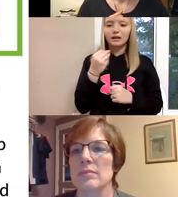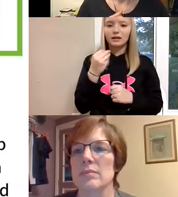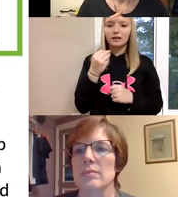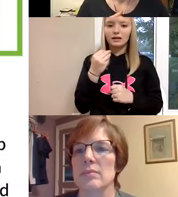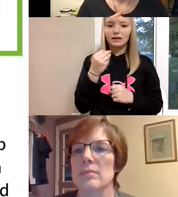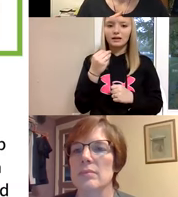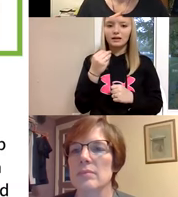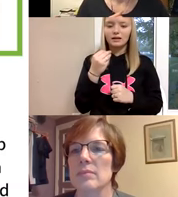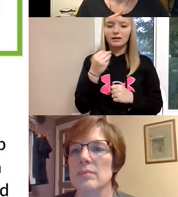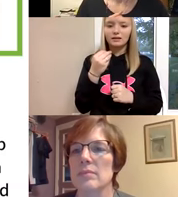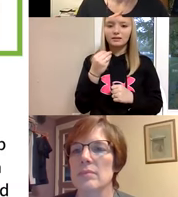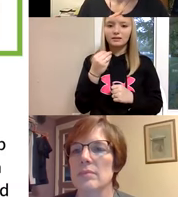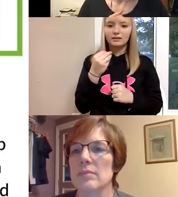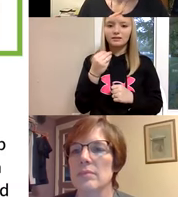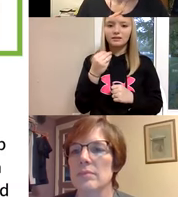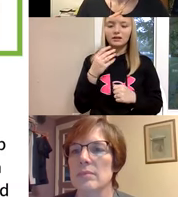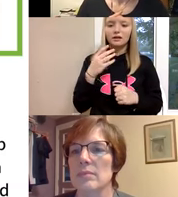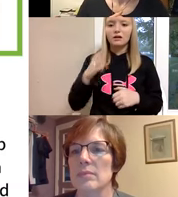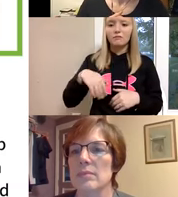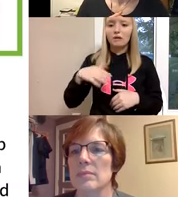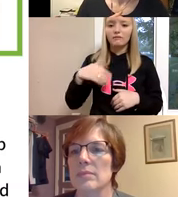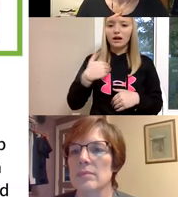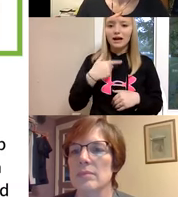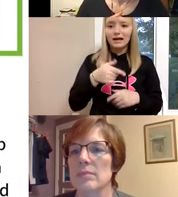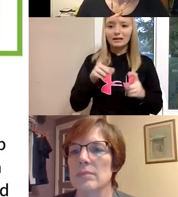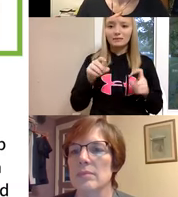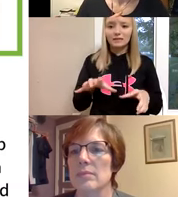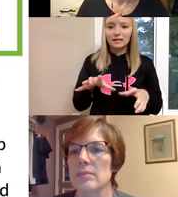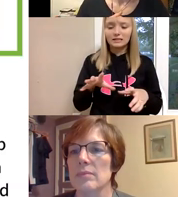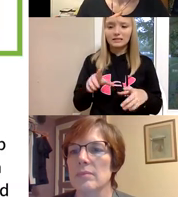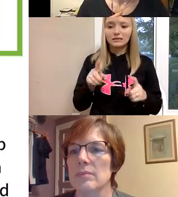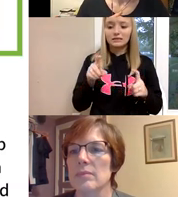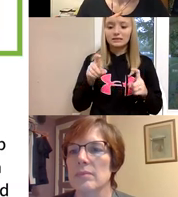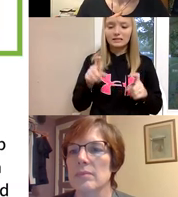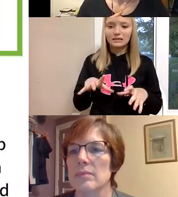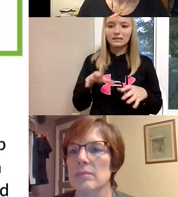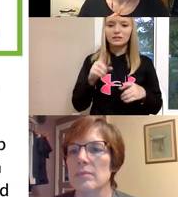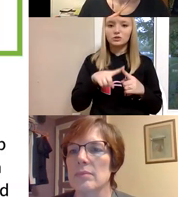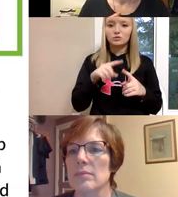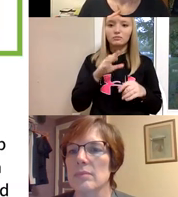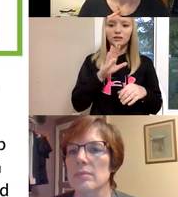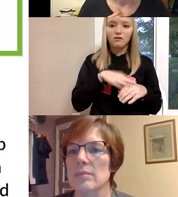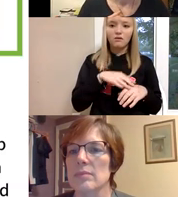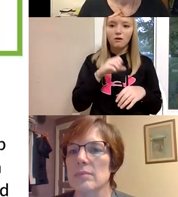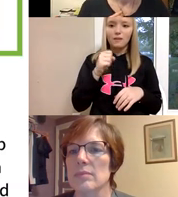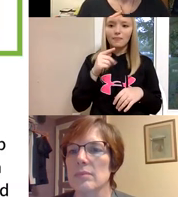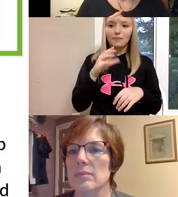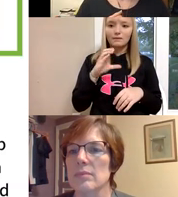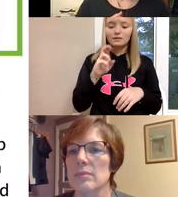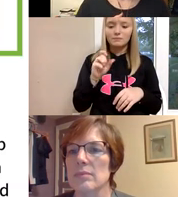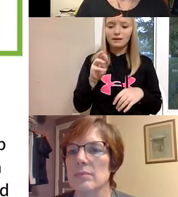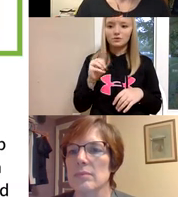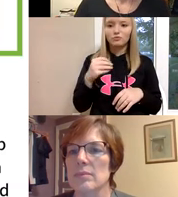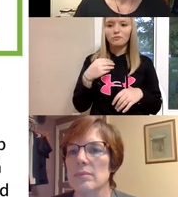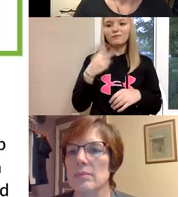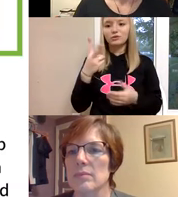we have not had him tested to be on the spectrum. We've had two doctors that have said that they